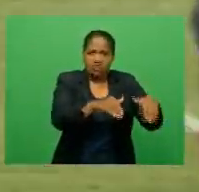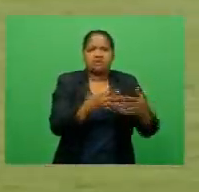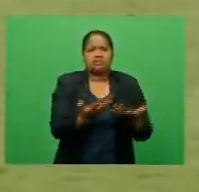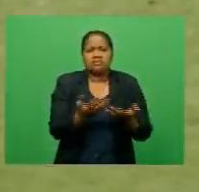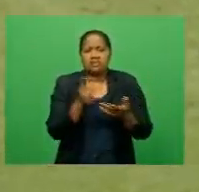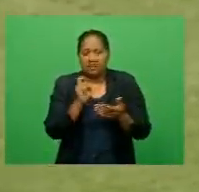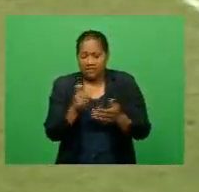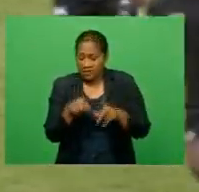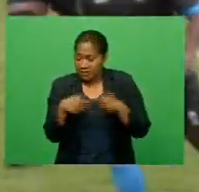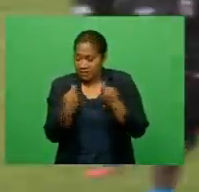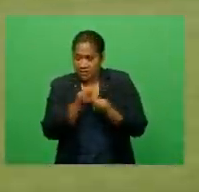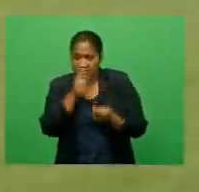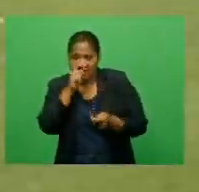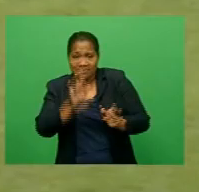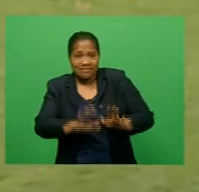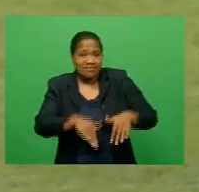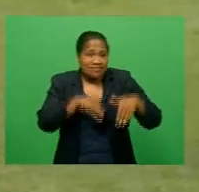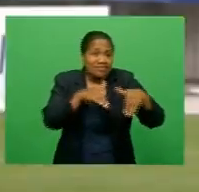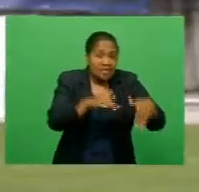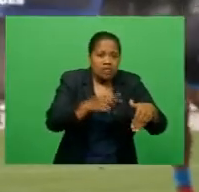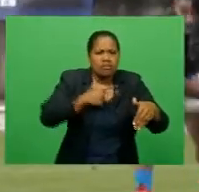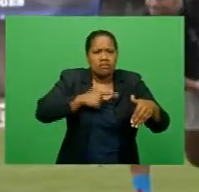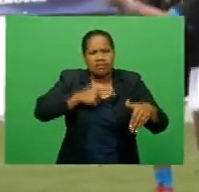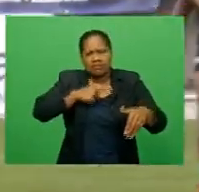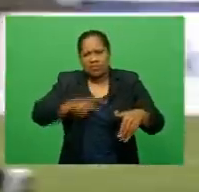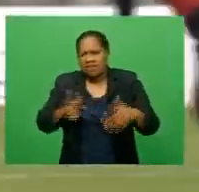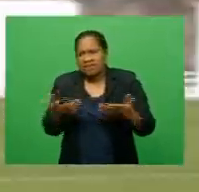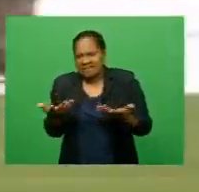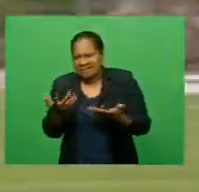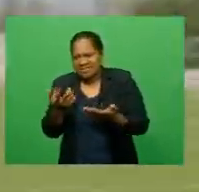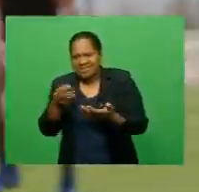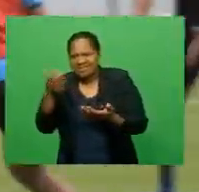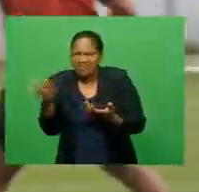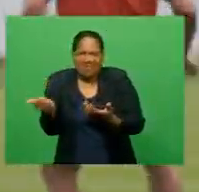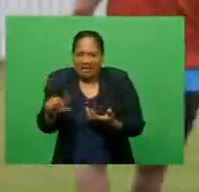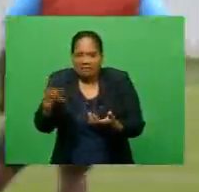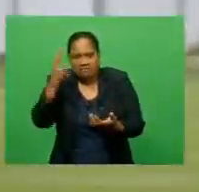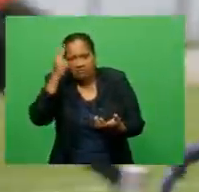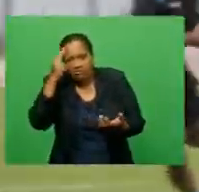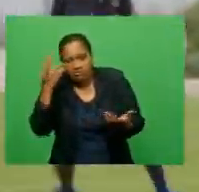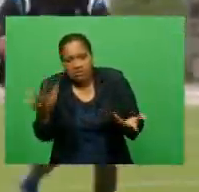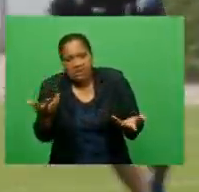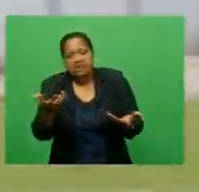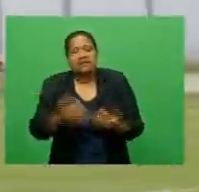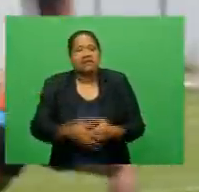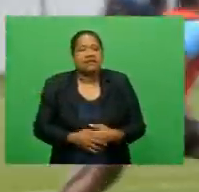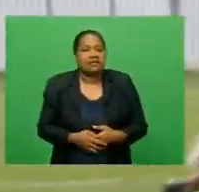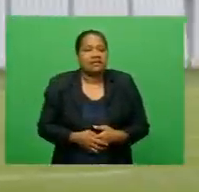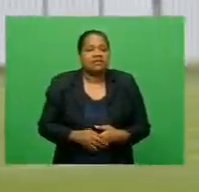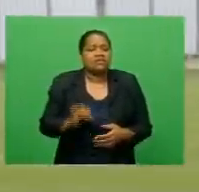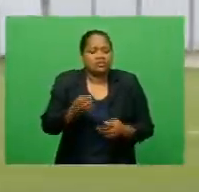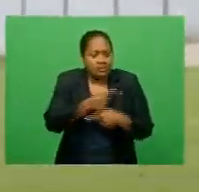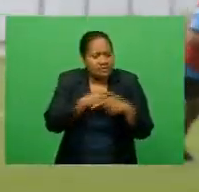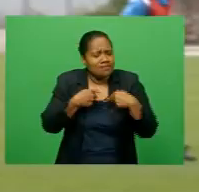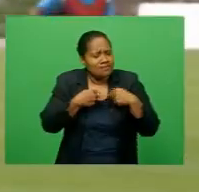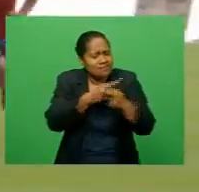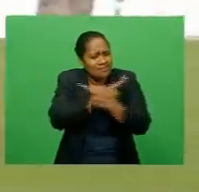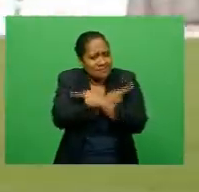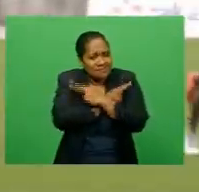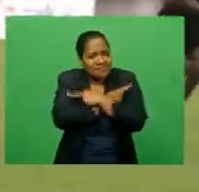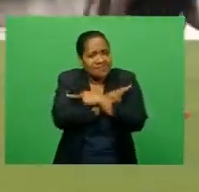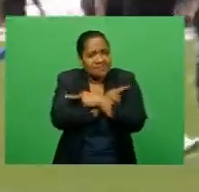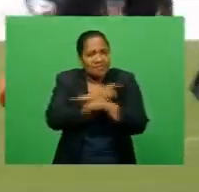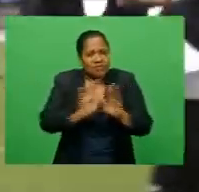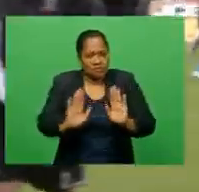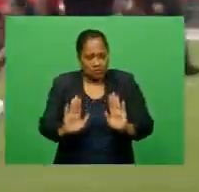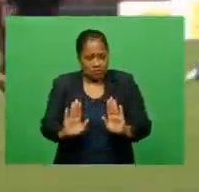cannot participate due to any circumstances, then the points are awarded, and we respect it.